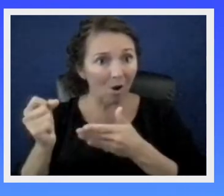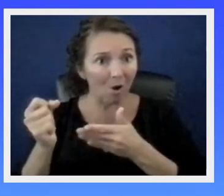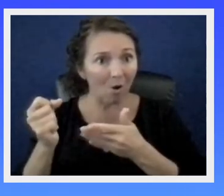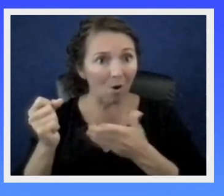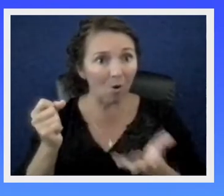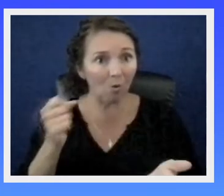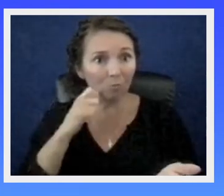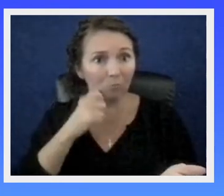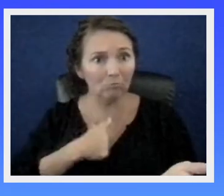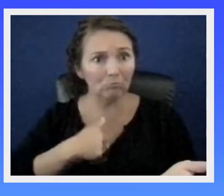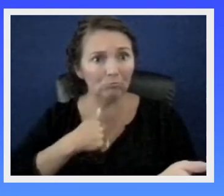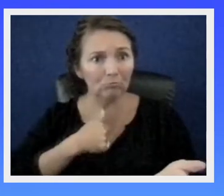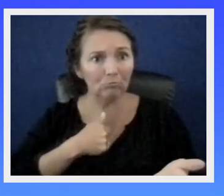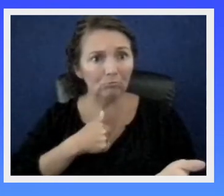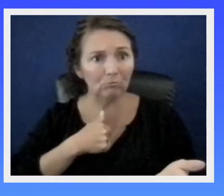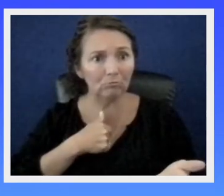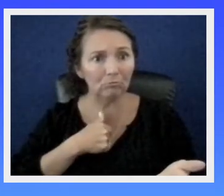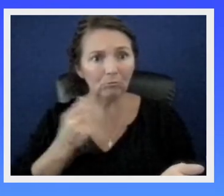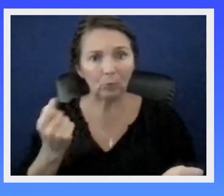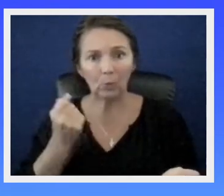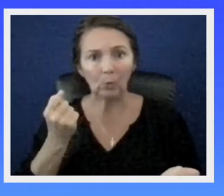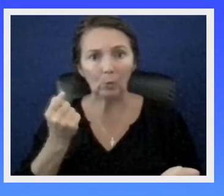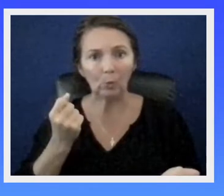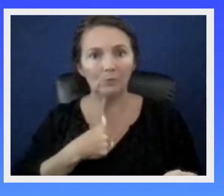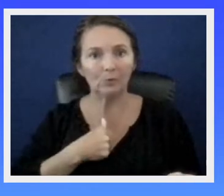Let me confirm that.